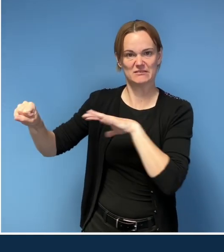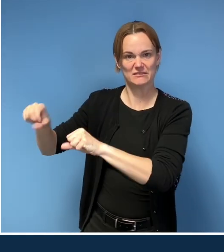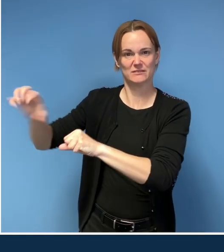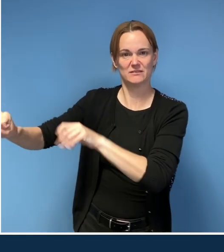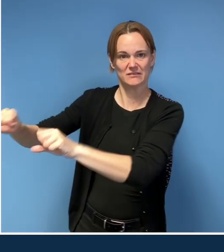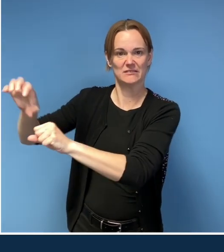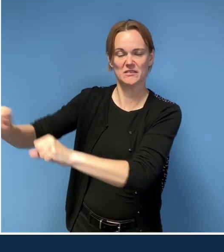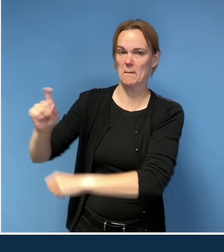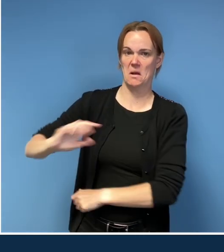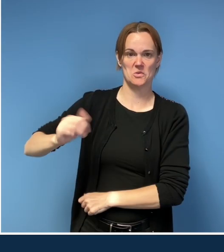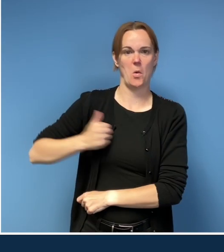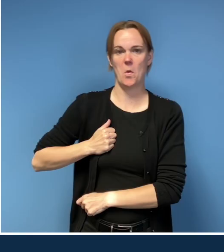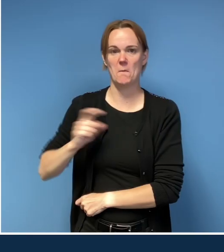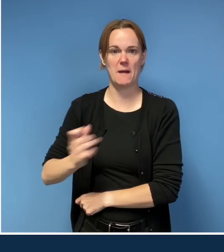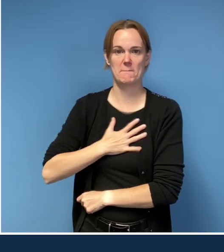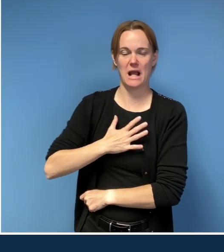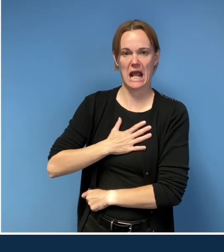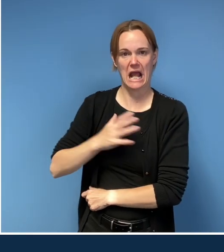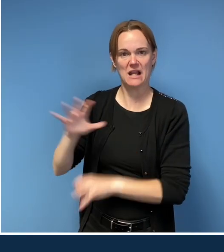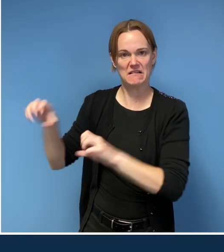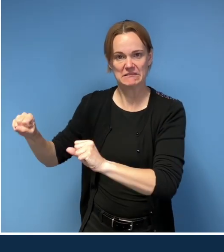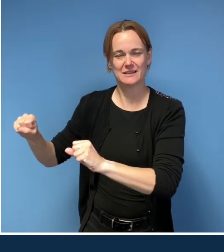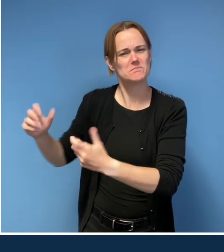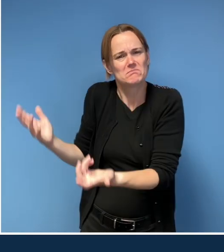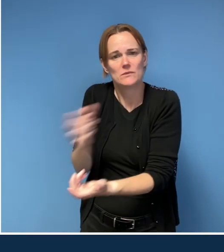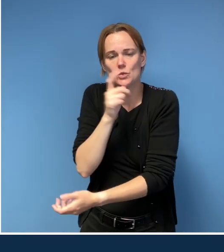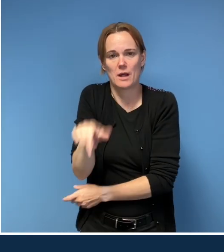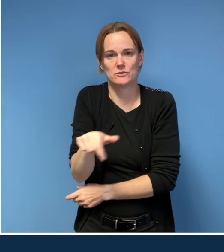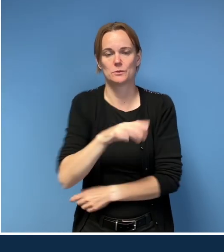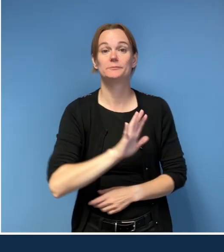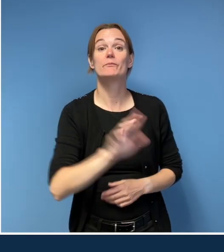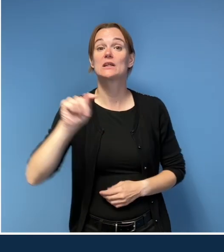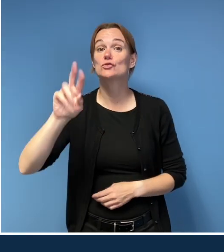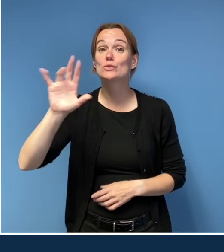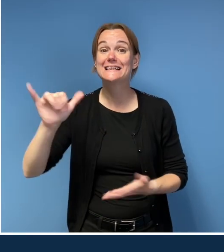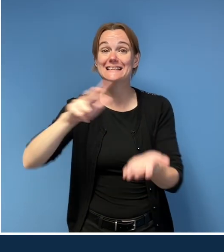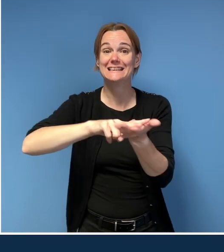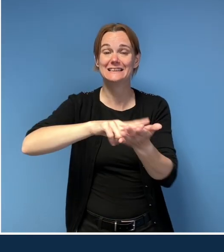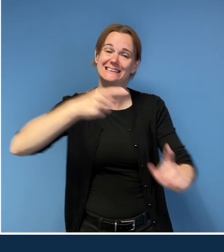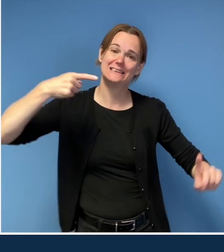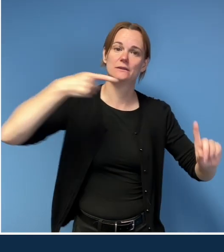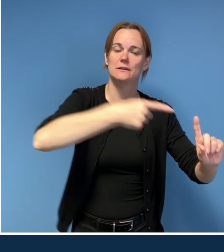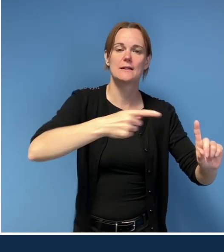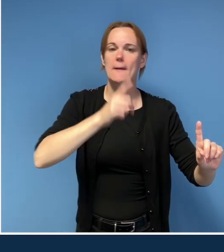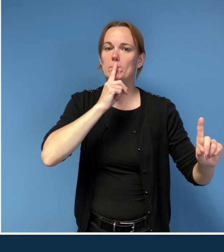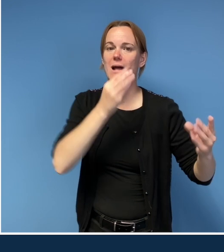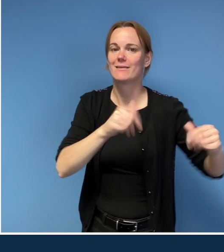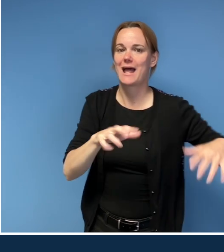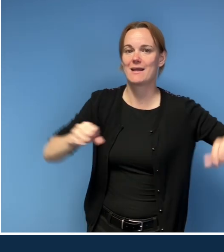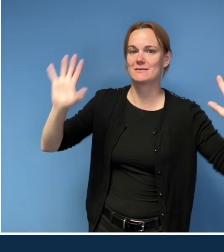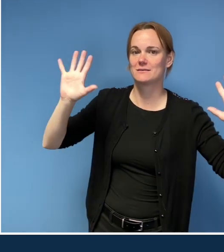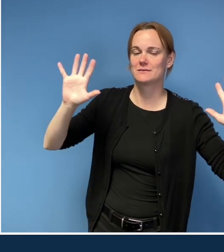Sovereignty in relationship, these treaties affirm that sovereignty. They were never about land surrender. They were